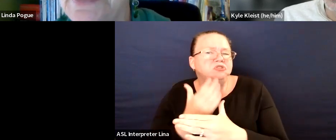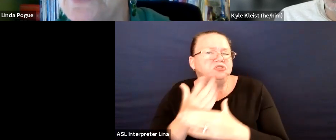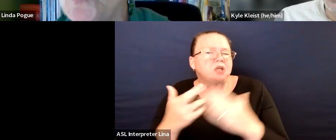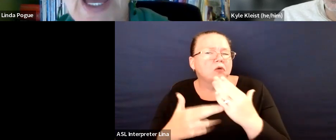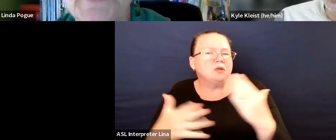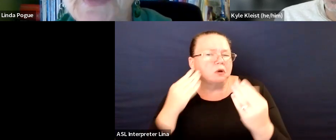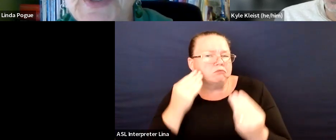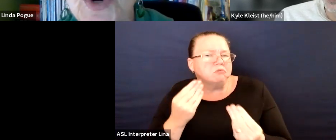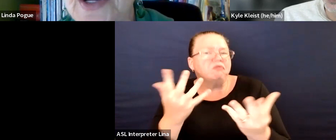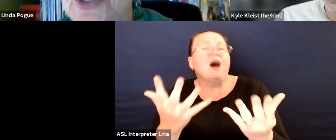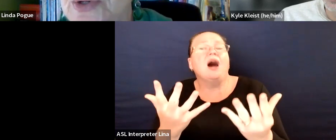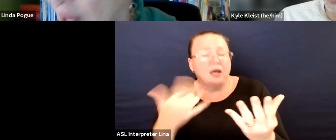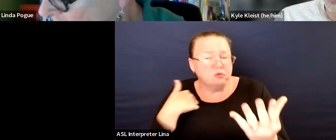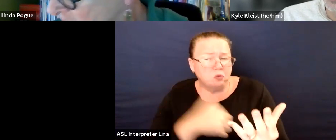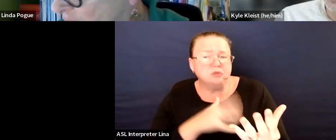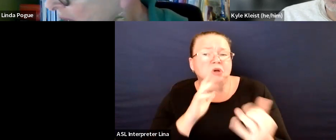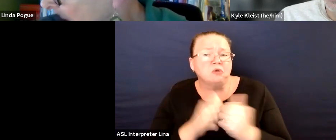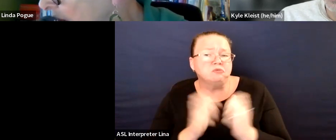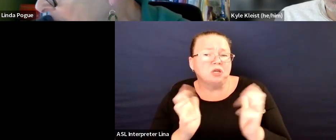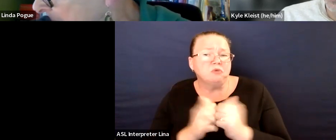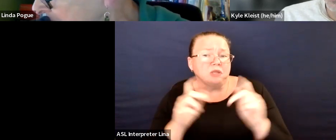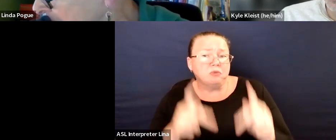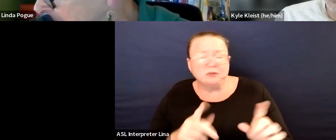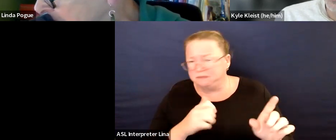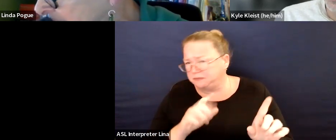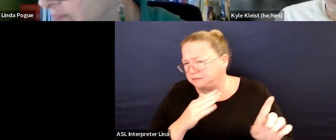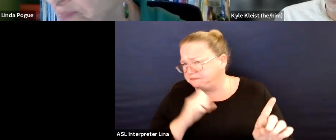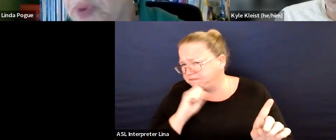somebody that we happen to be talking to. Excuse me.